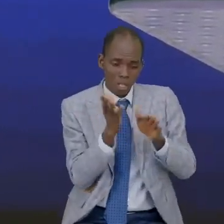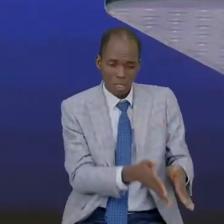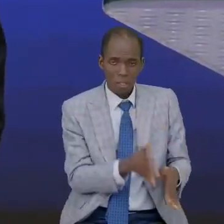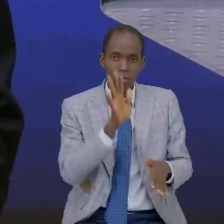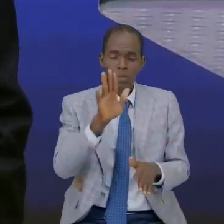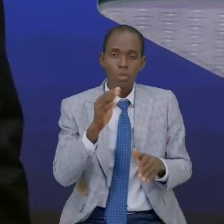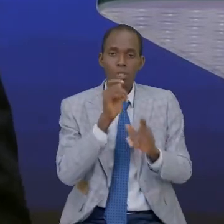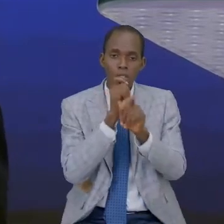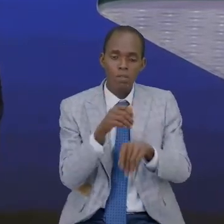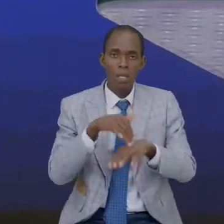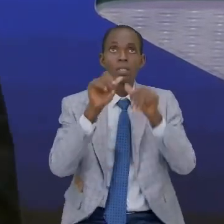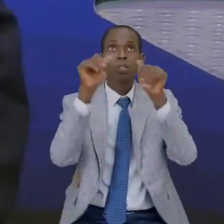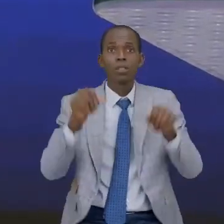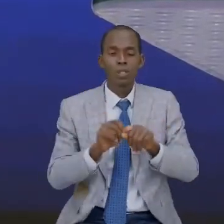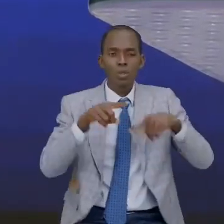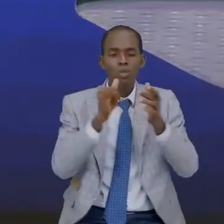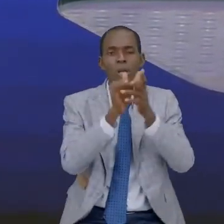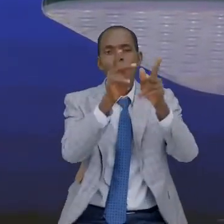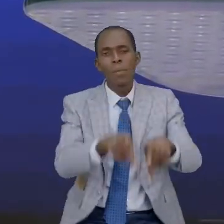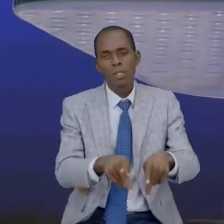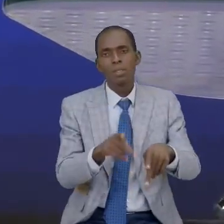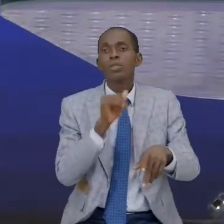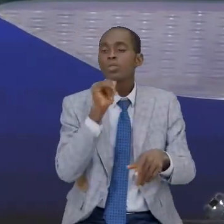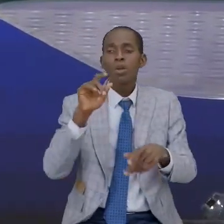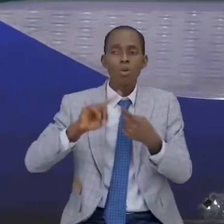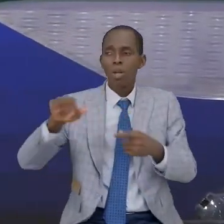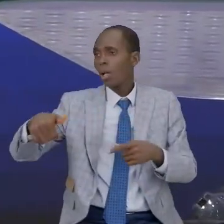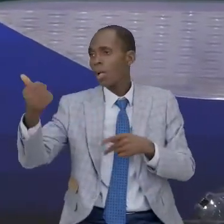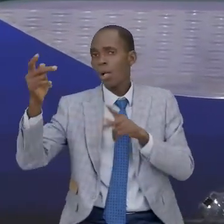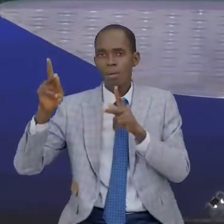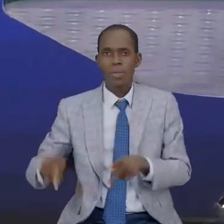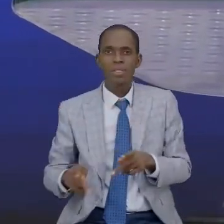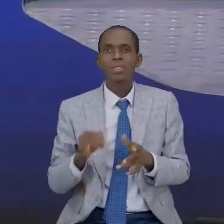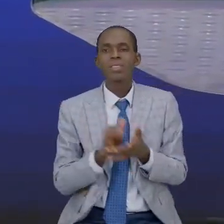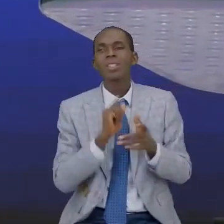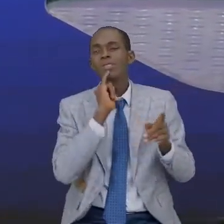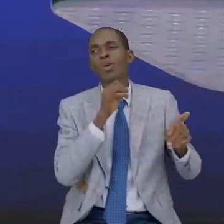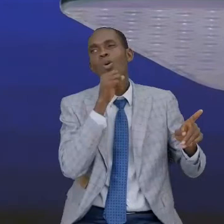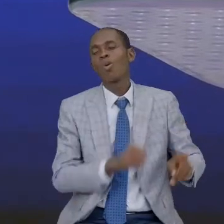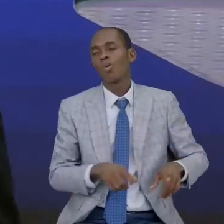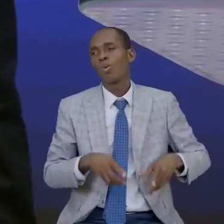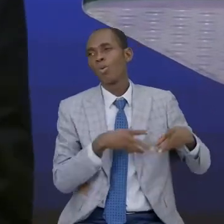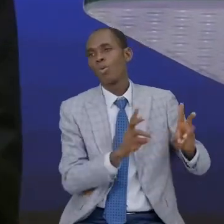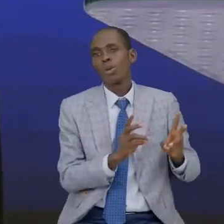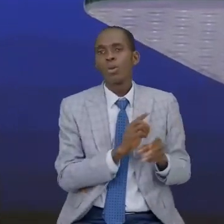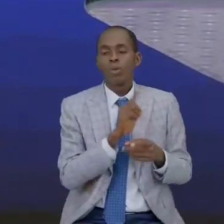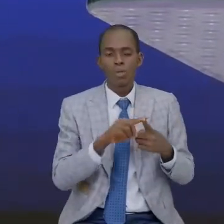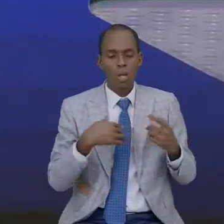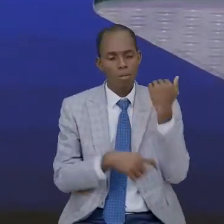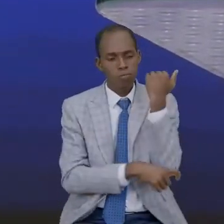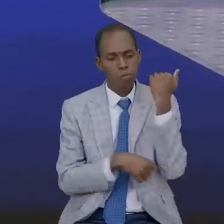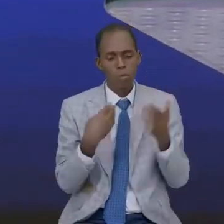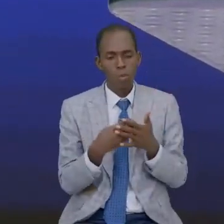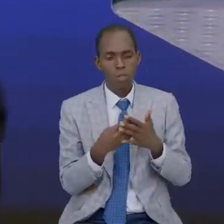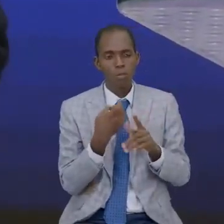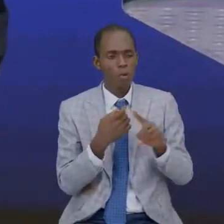leave your gift at the altar, you go to him, you go to her. Not that you go to another person, that one is the old lifestyle. When they have stolen